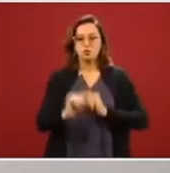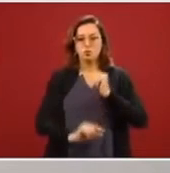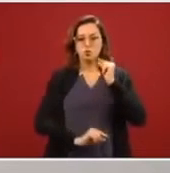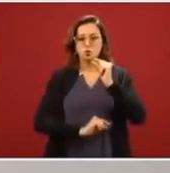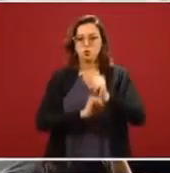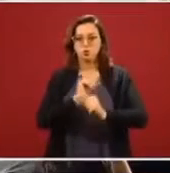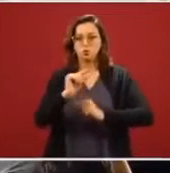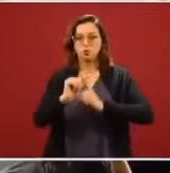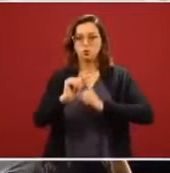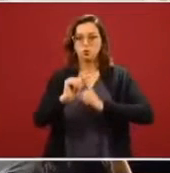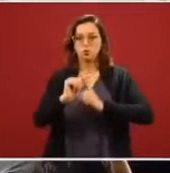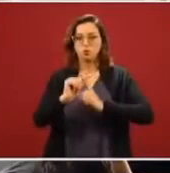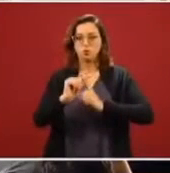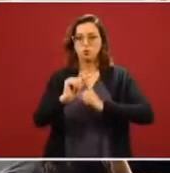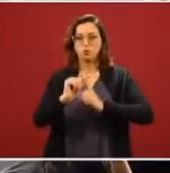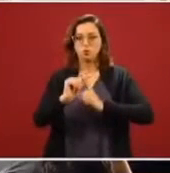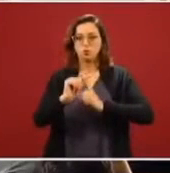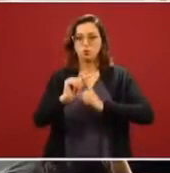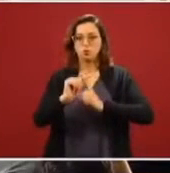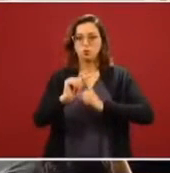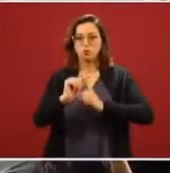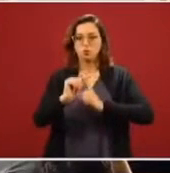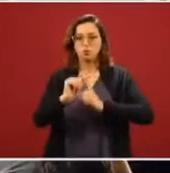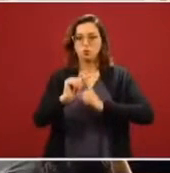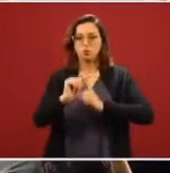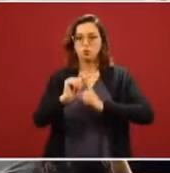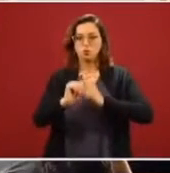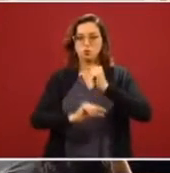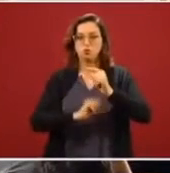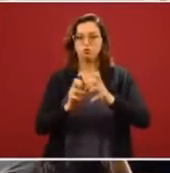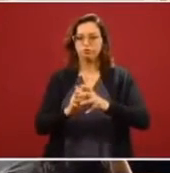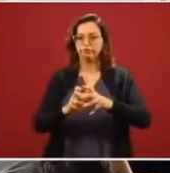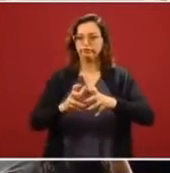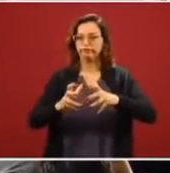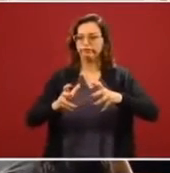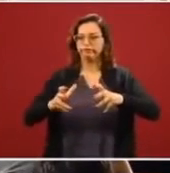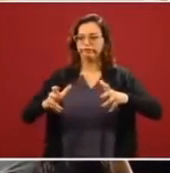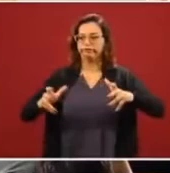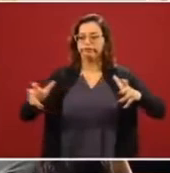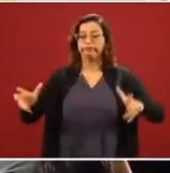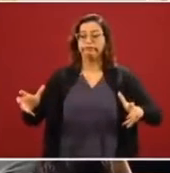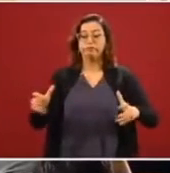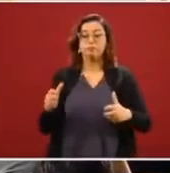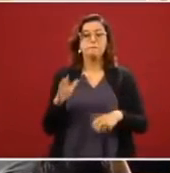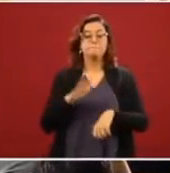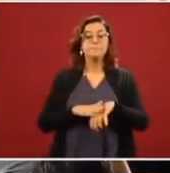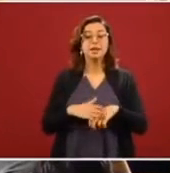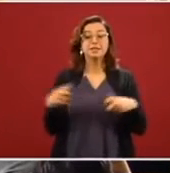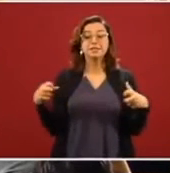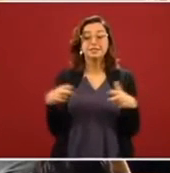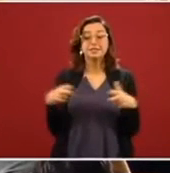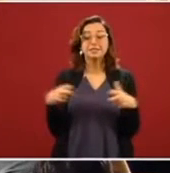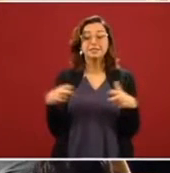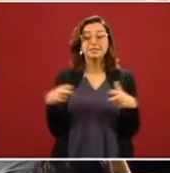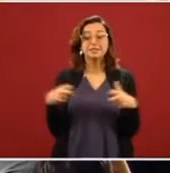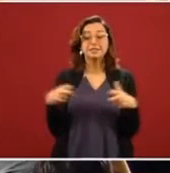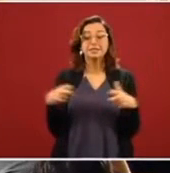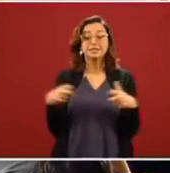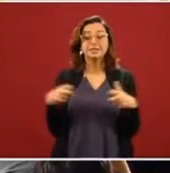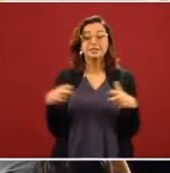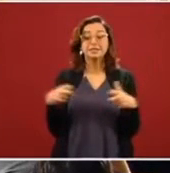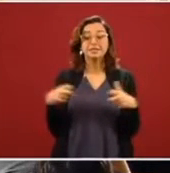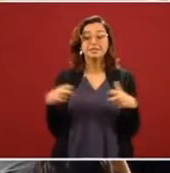empieza a multiplicar It begins to multiply. en la medida en que las personas And